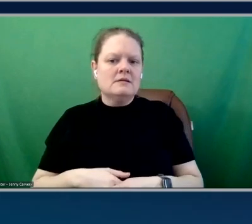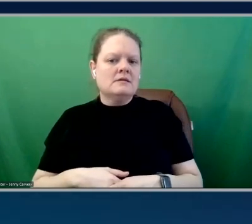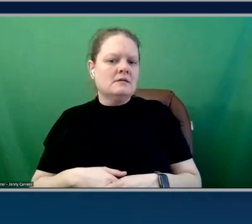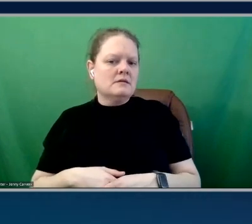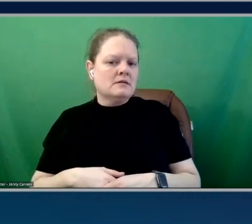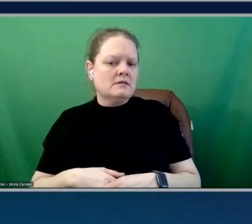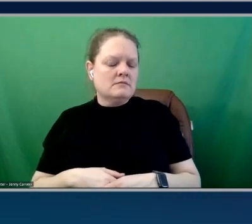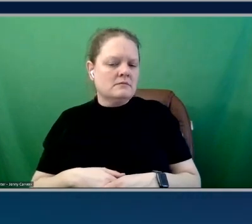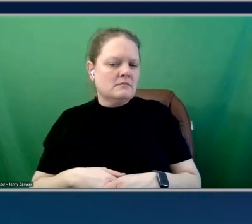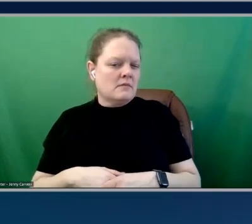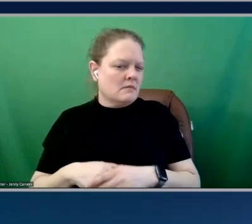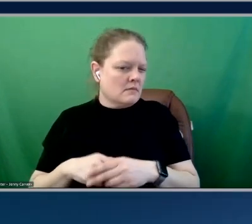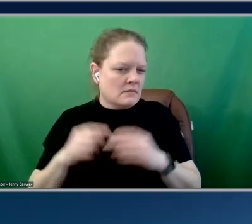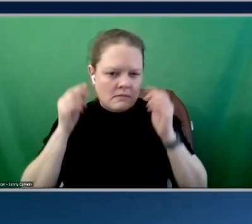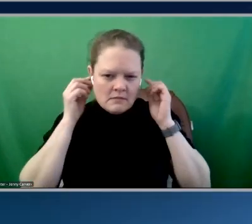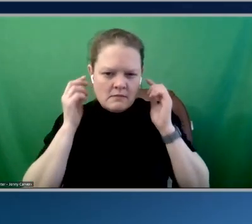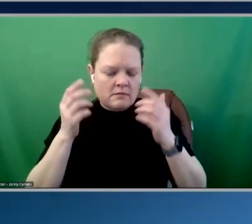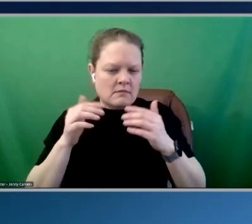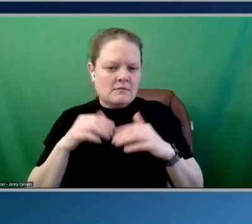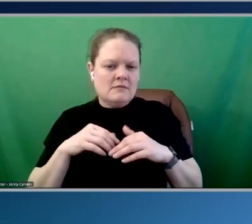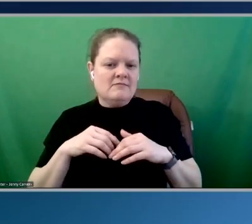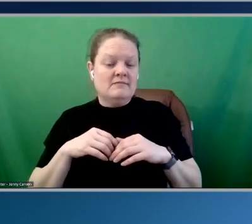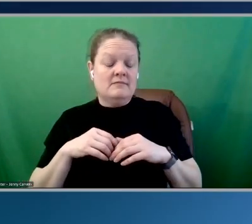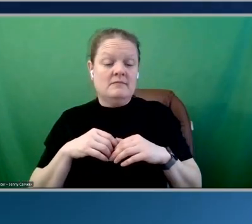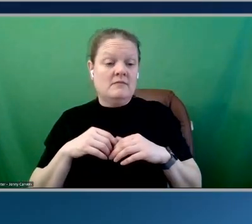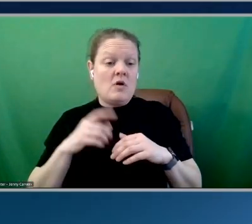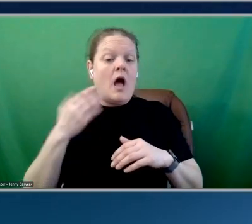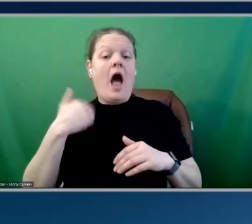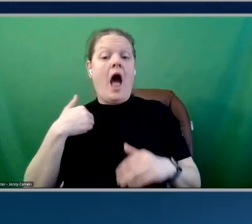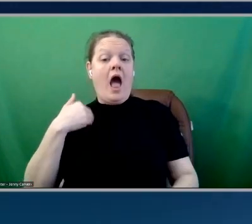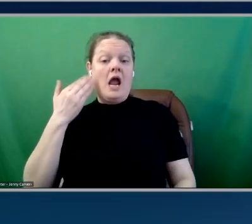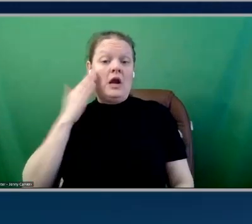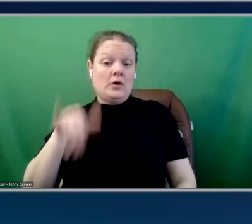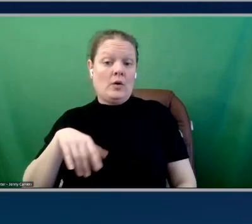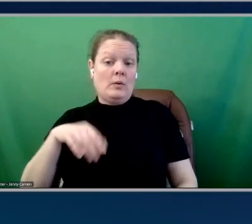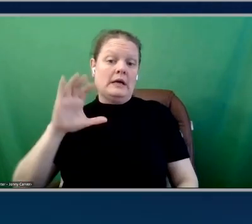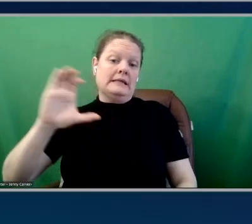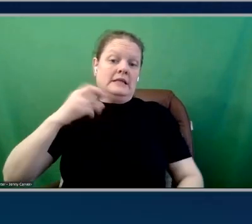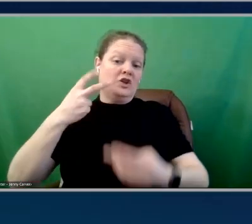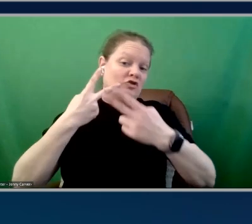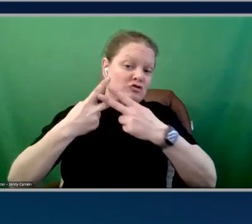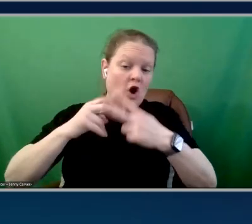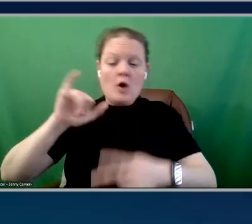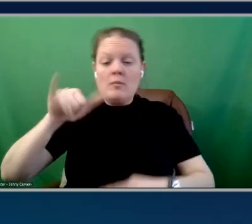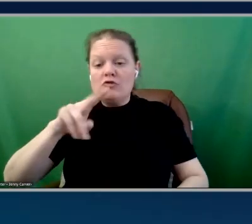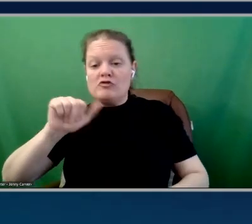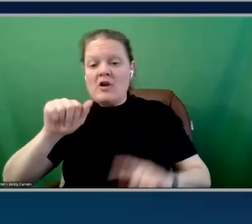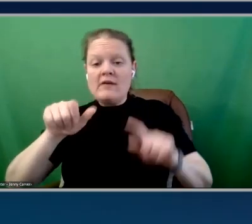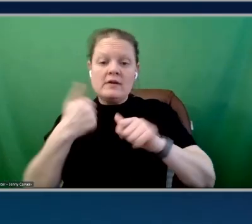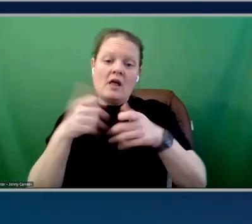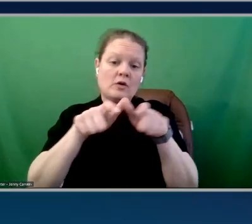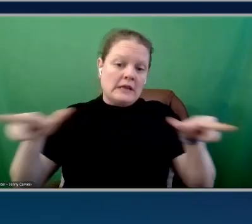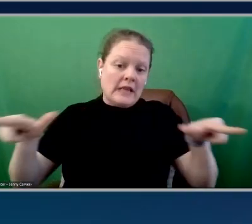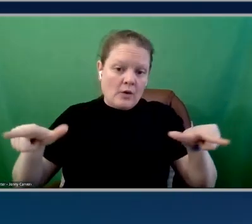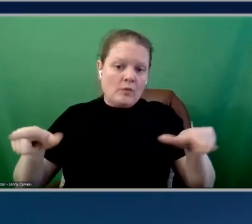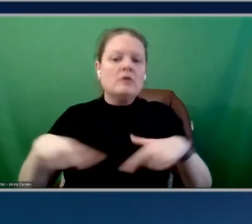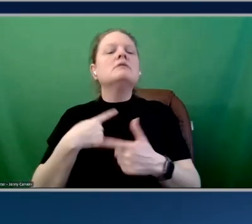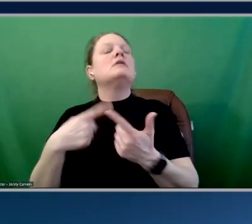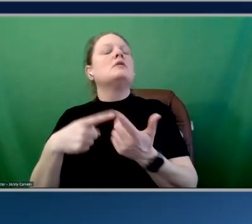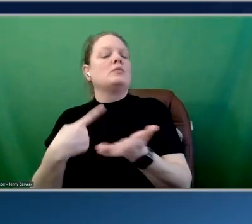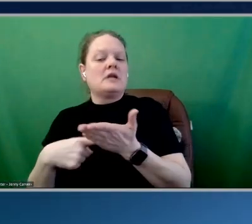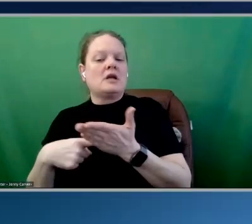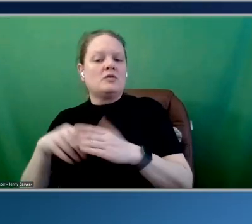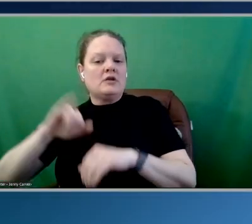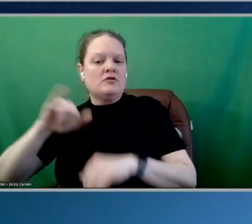Because I don't know Rust at all, but I know C#, Java, and a bunch of other languages. And then we have a discussion and Darko describes what he wants. And I'm like,